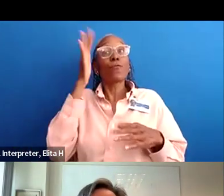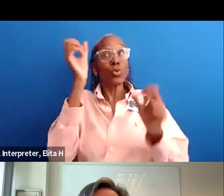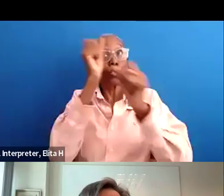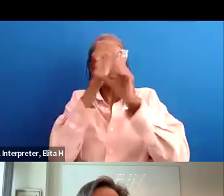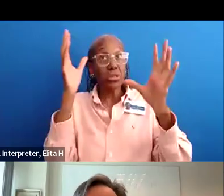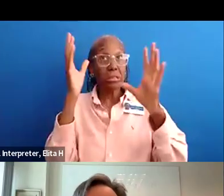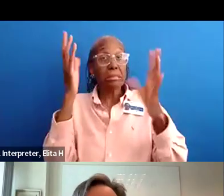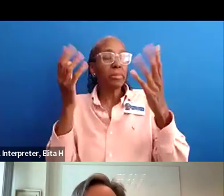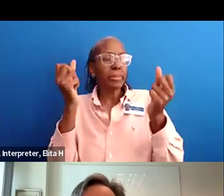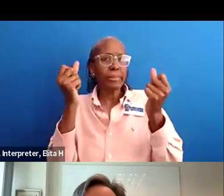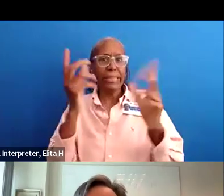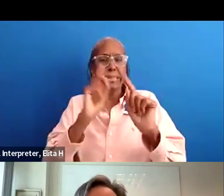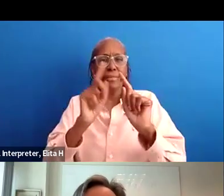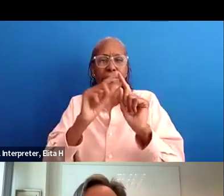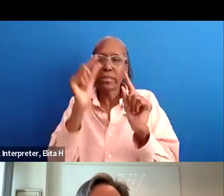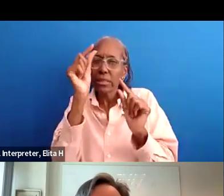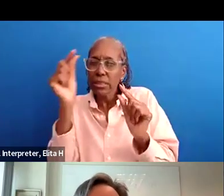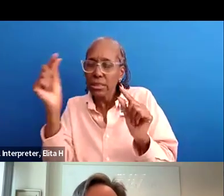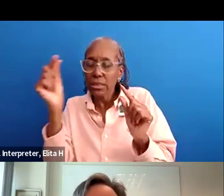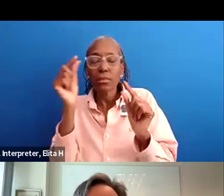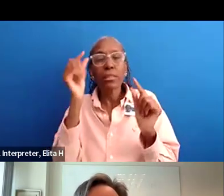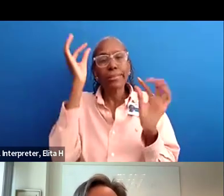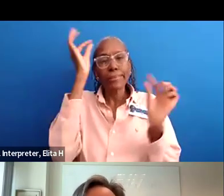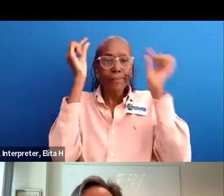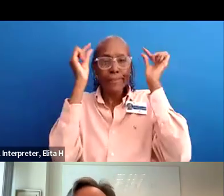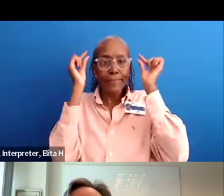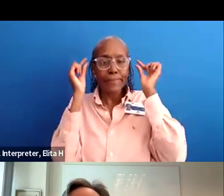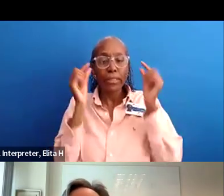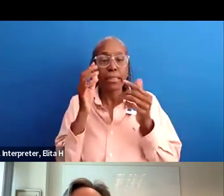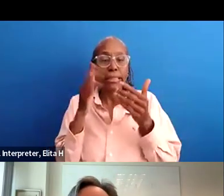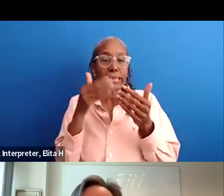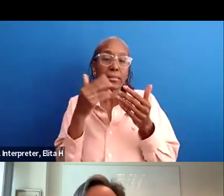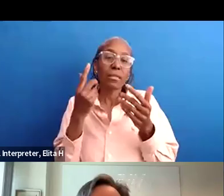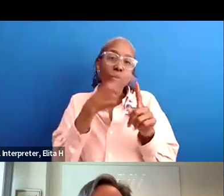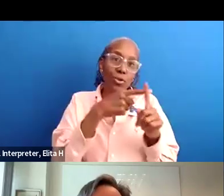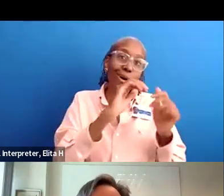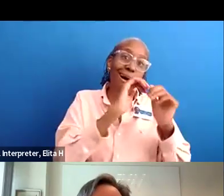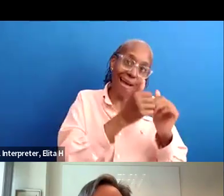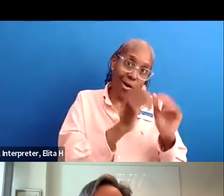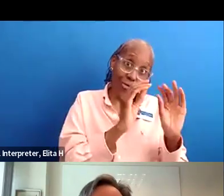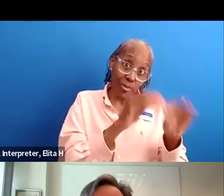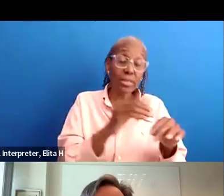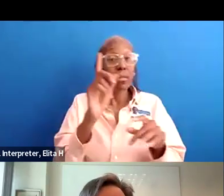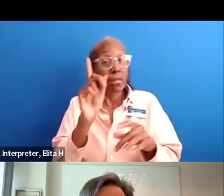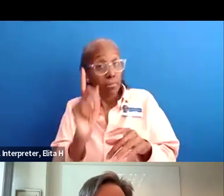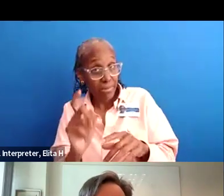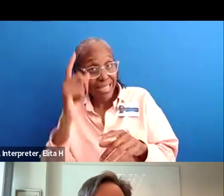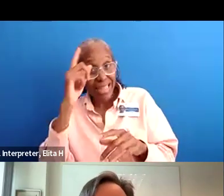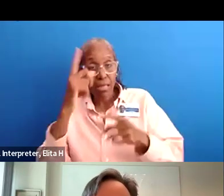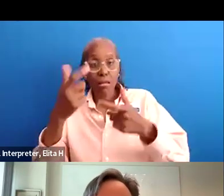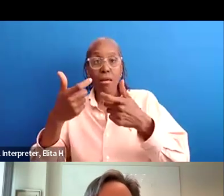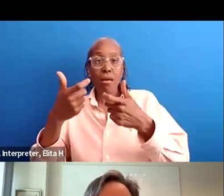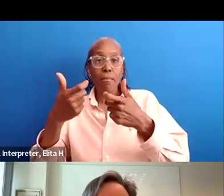that there are lots and lots of little devices that can be placed more easily. In addition to how they're placed, we have to think about how they're